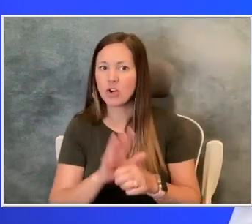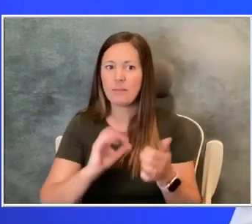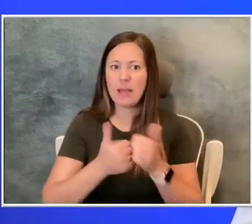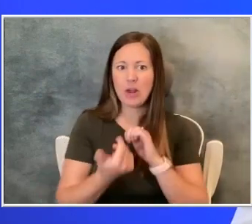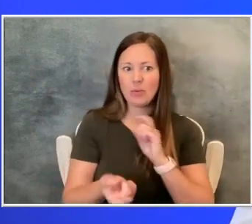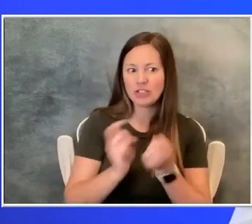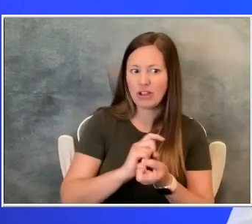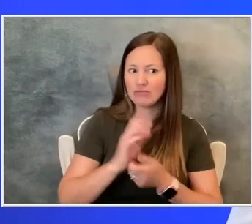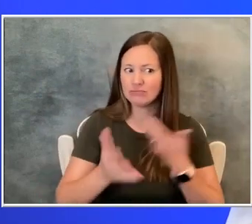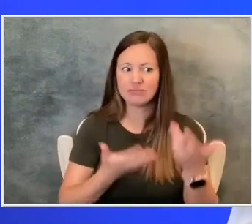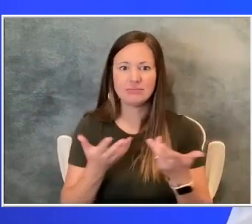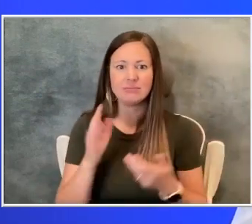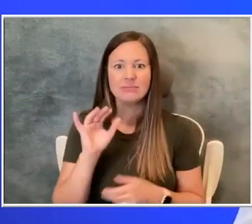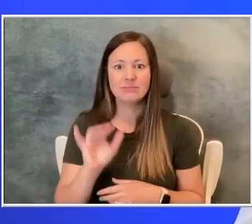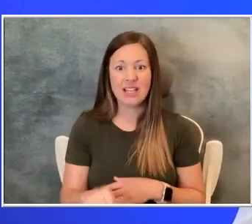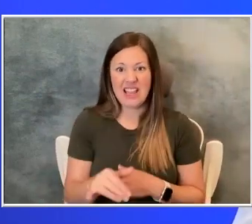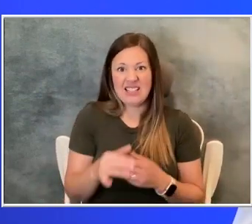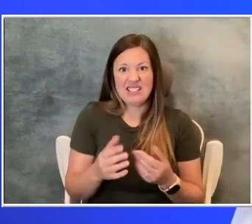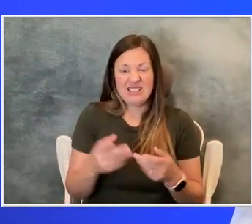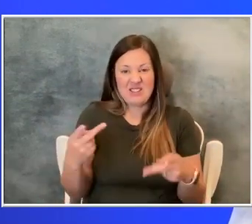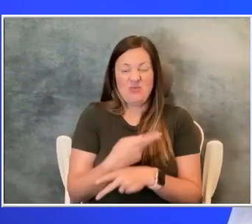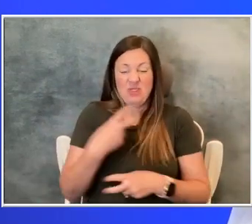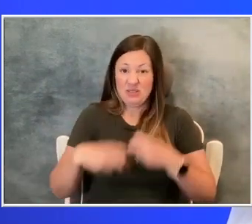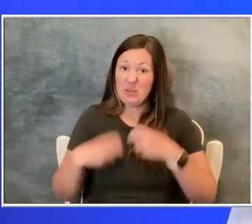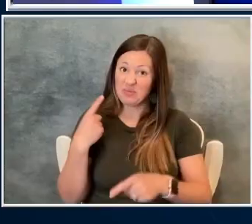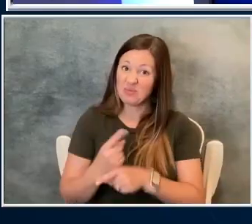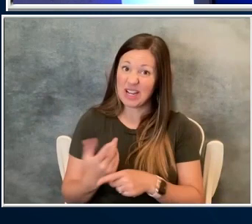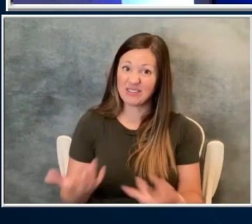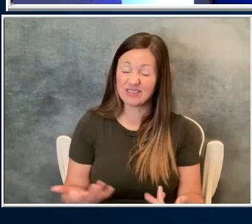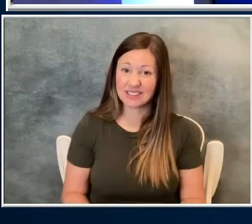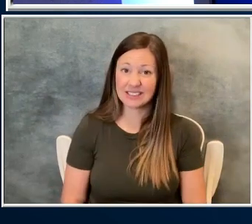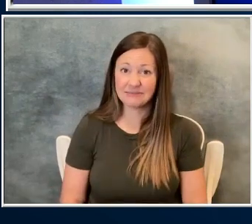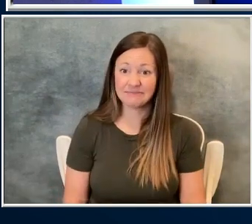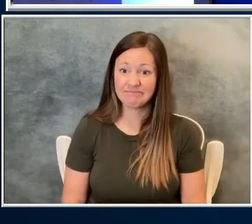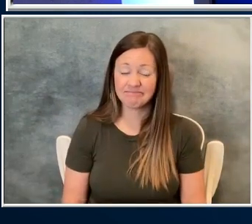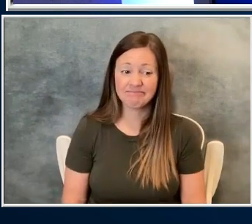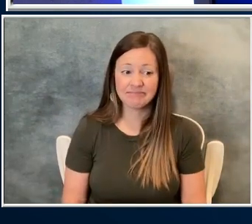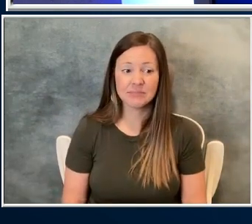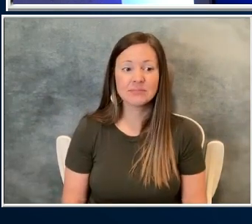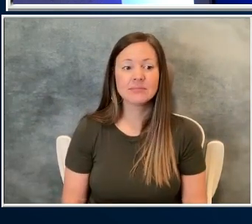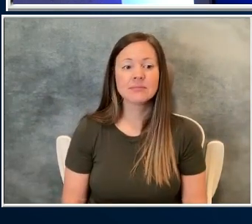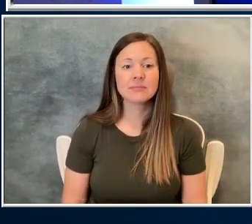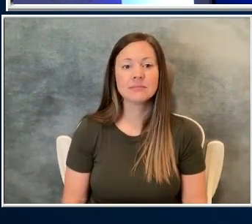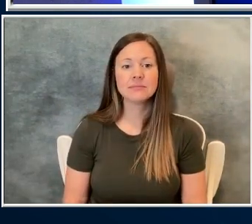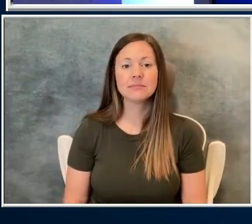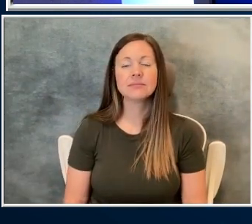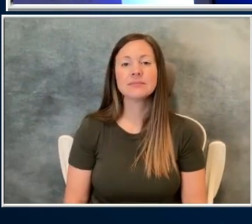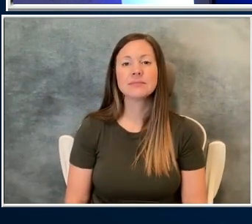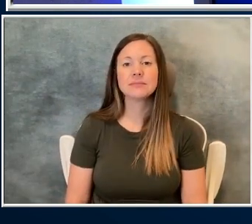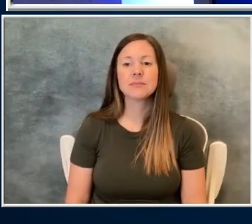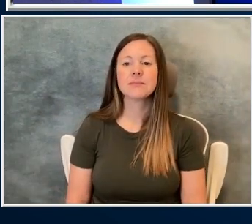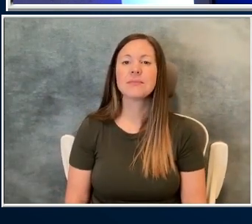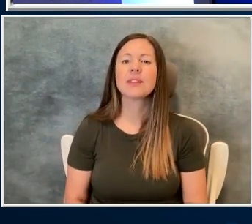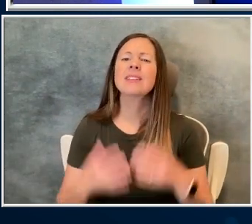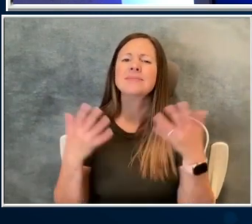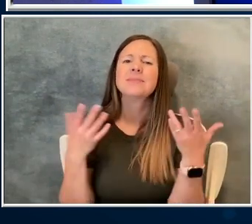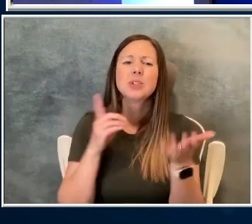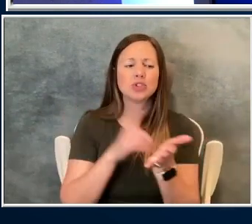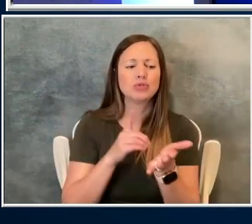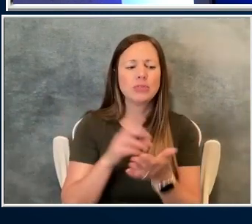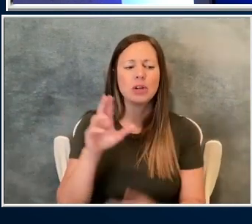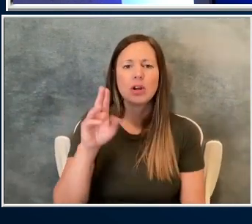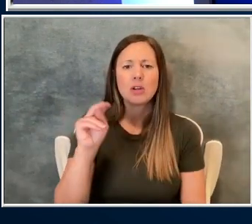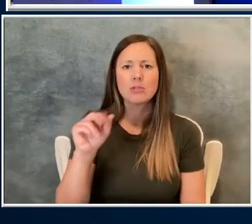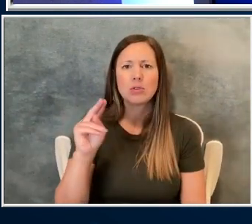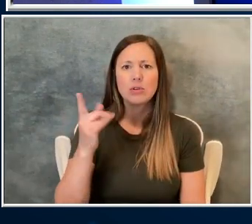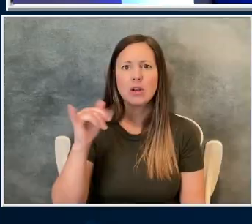bigger problem, right? And I think that's fair. I want to get to our takeaways today. And Dr. Nangia, I'll start with you. What do you want folks to just take away from this talk